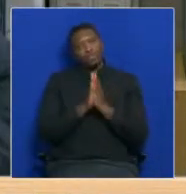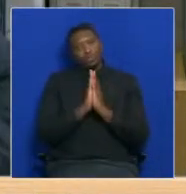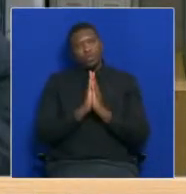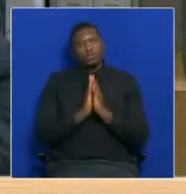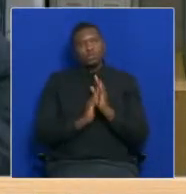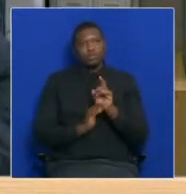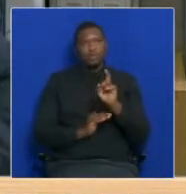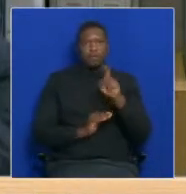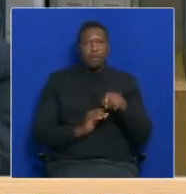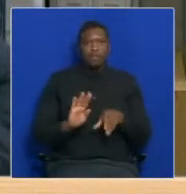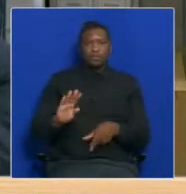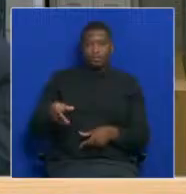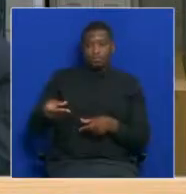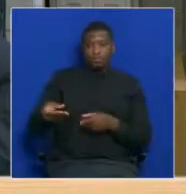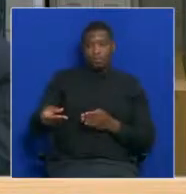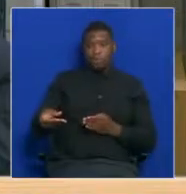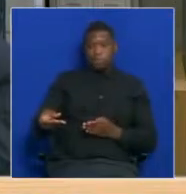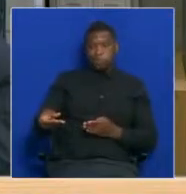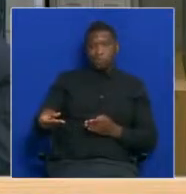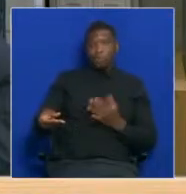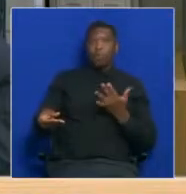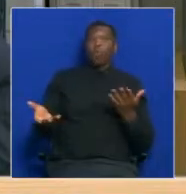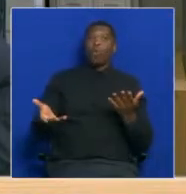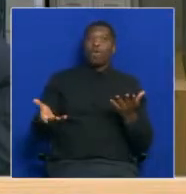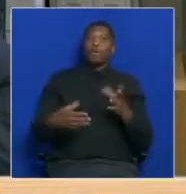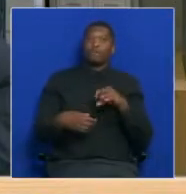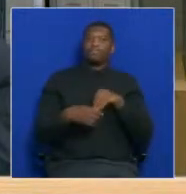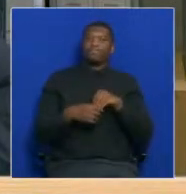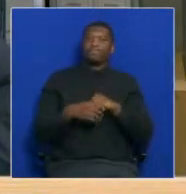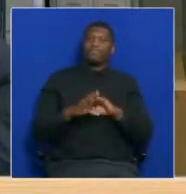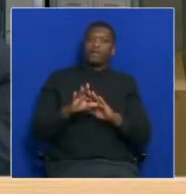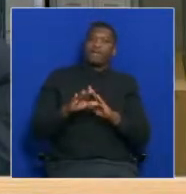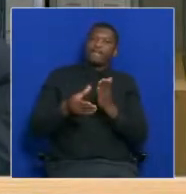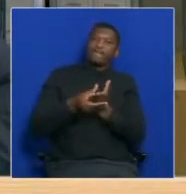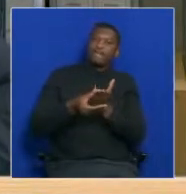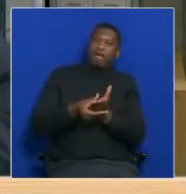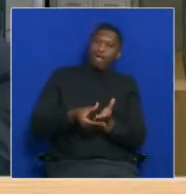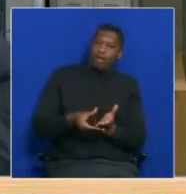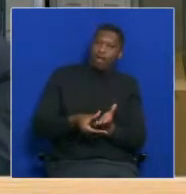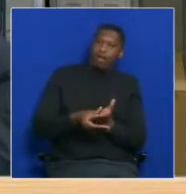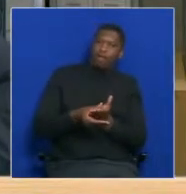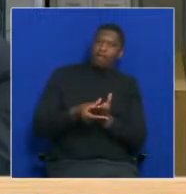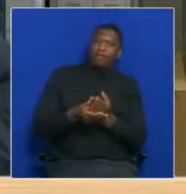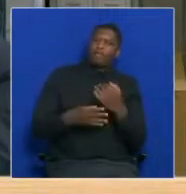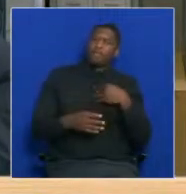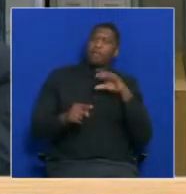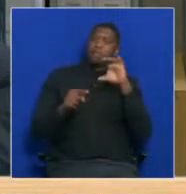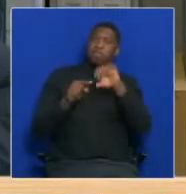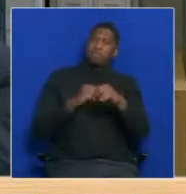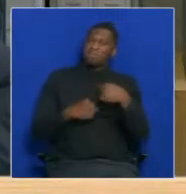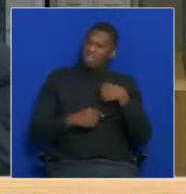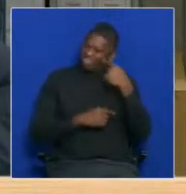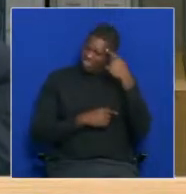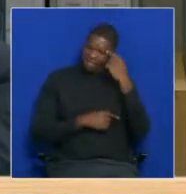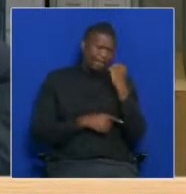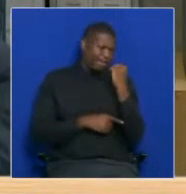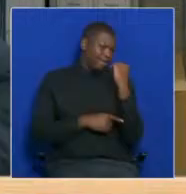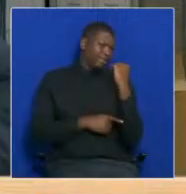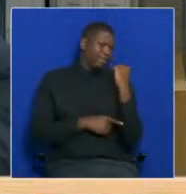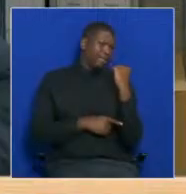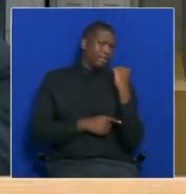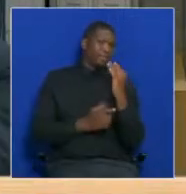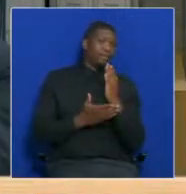where they should be in the files. I noticed, I think yesterday, that some documents are in